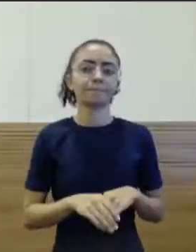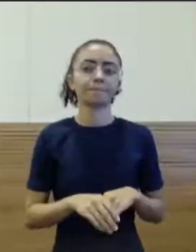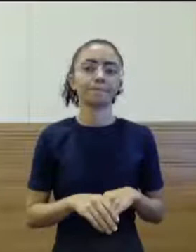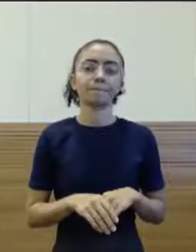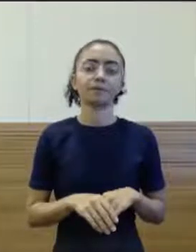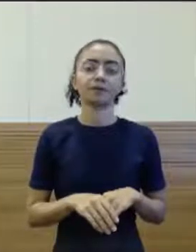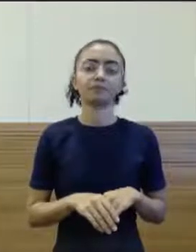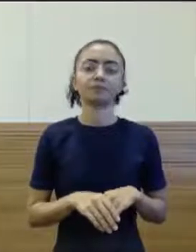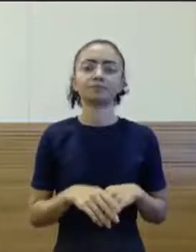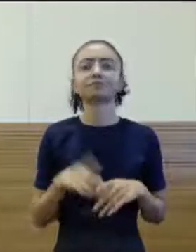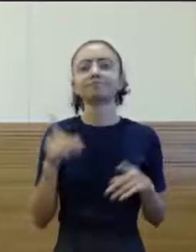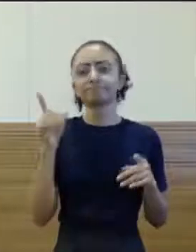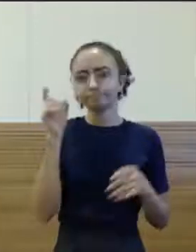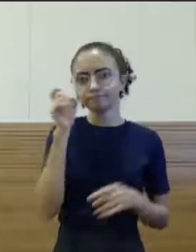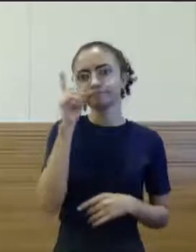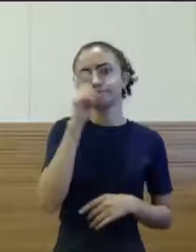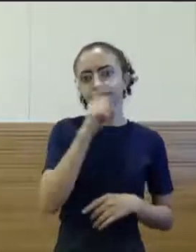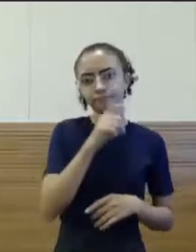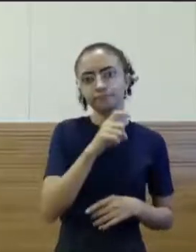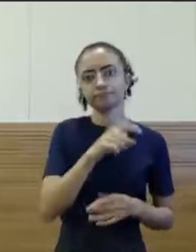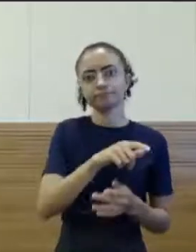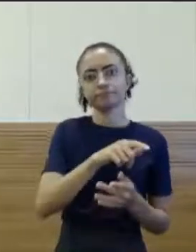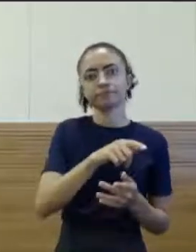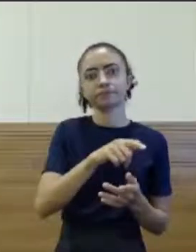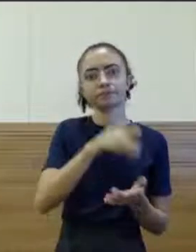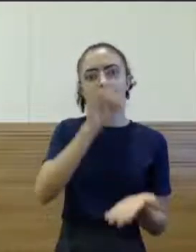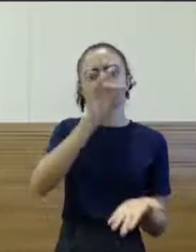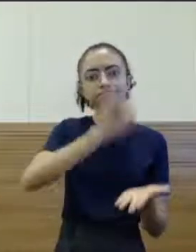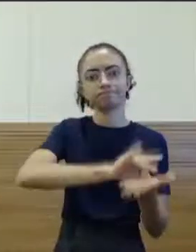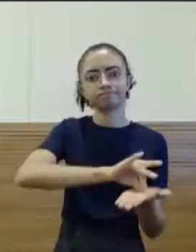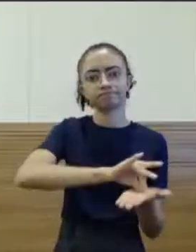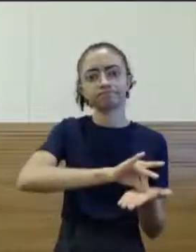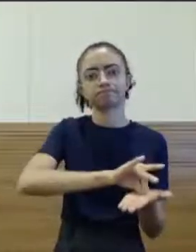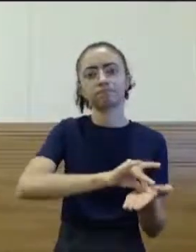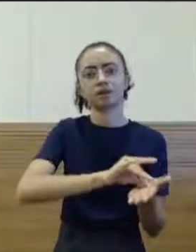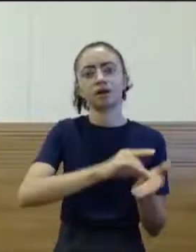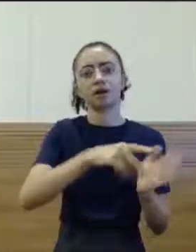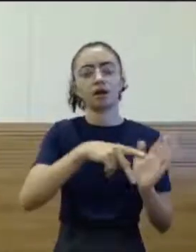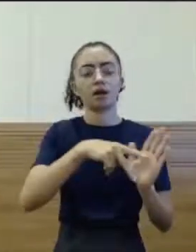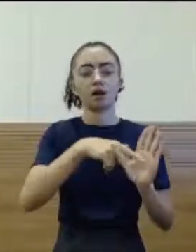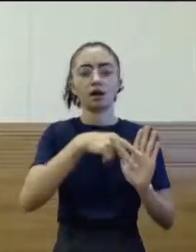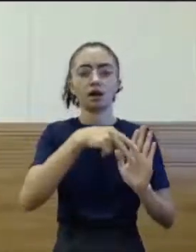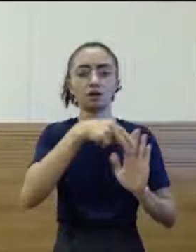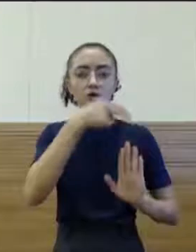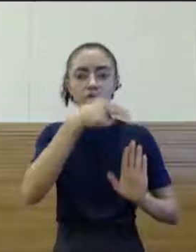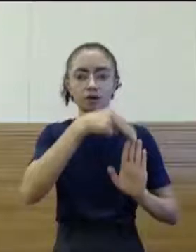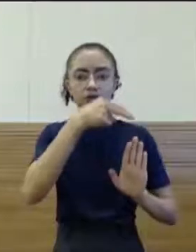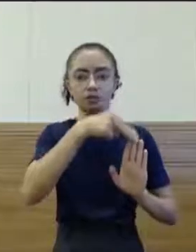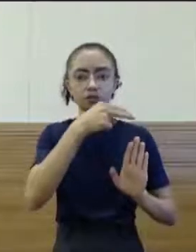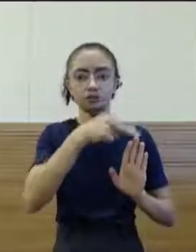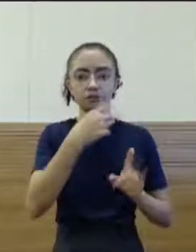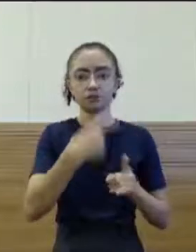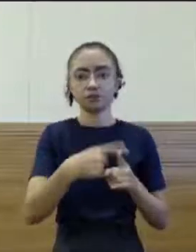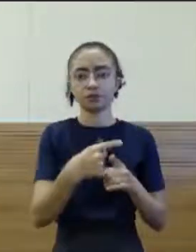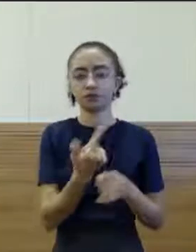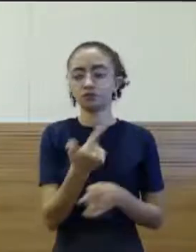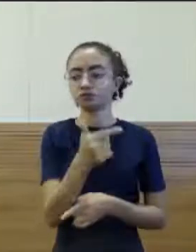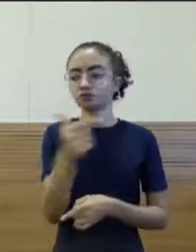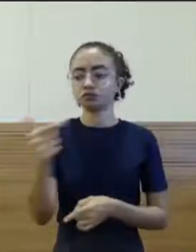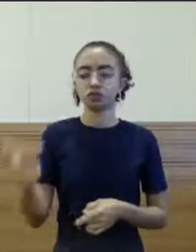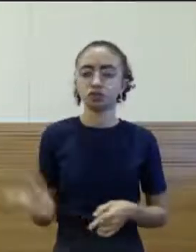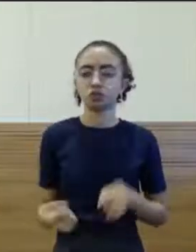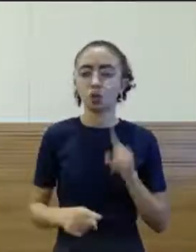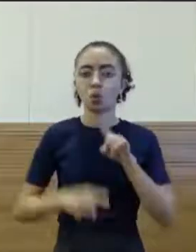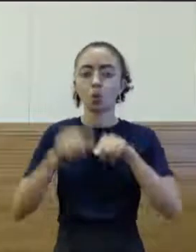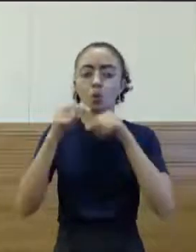and it was quite hard to implement this normative since we didn't have any